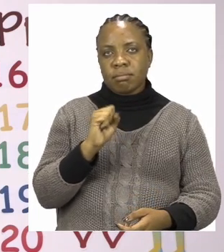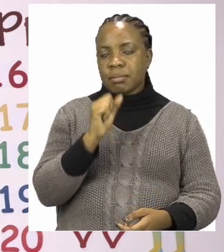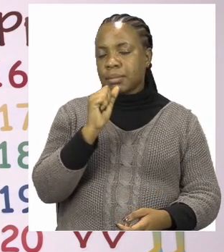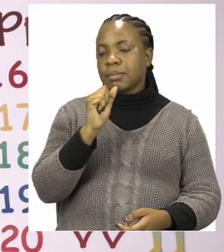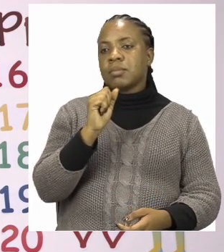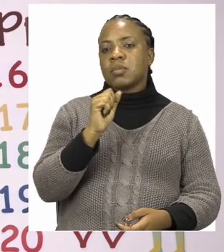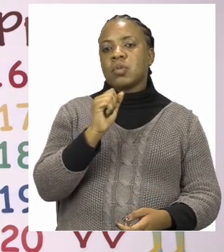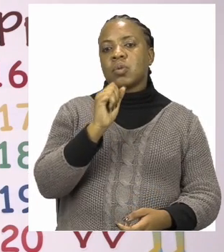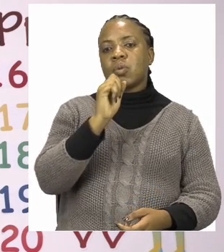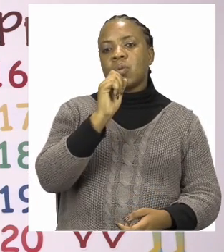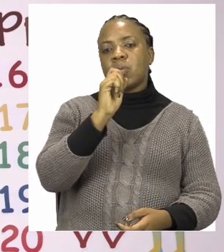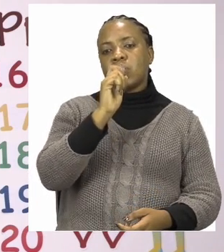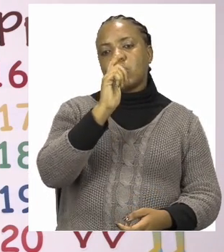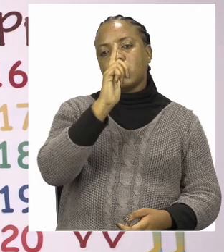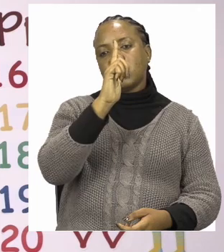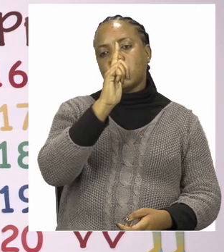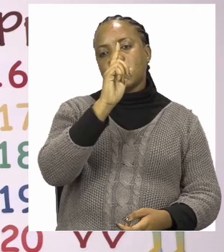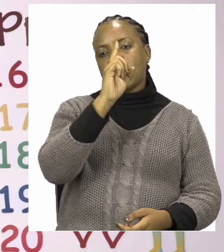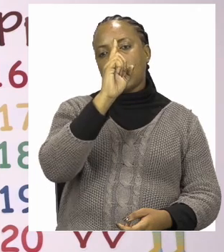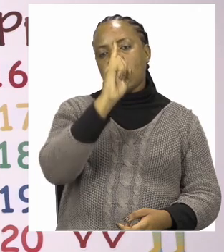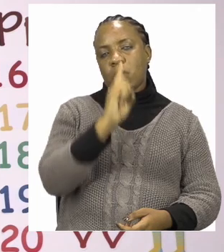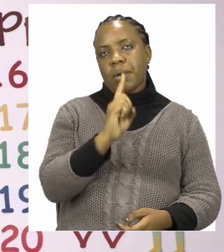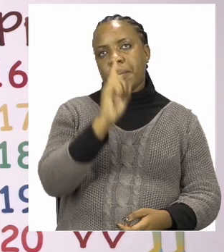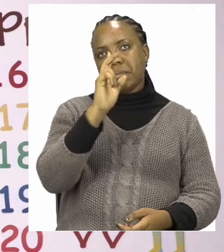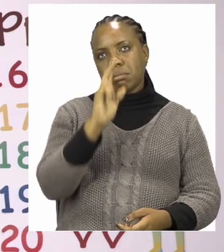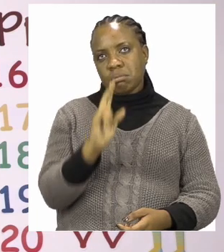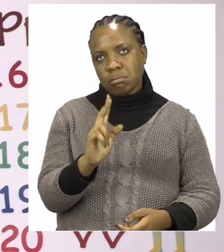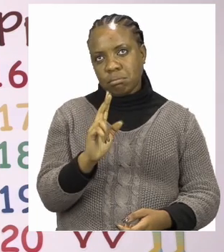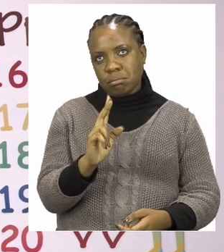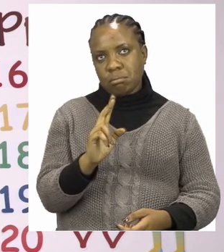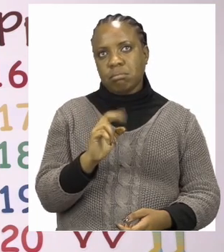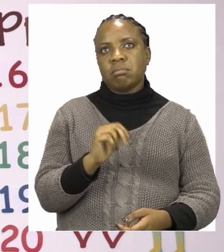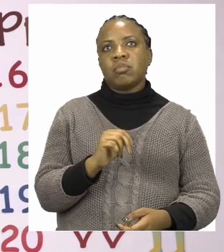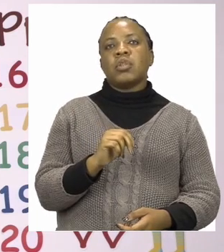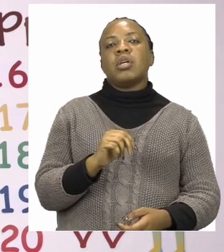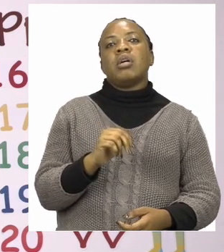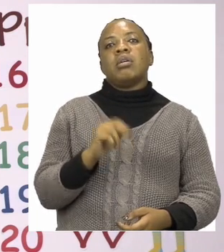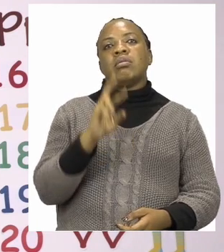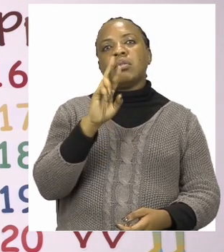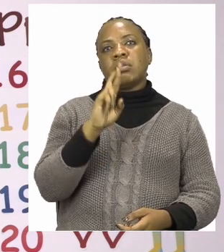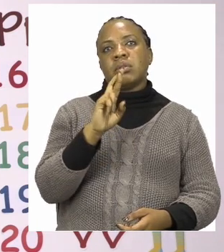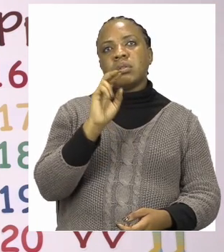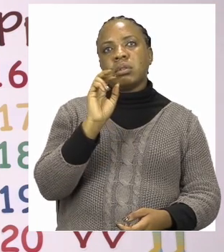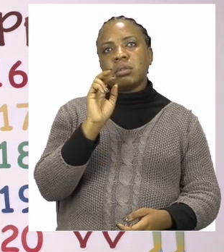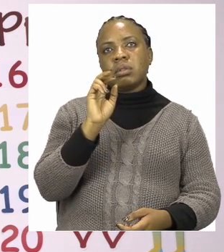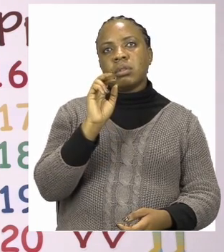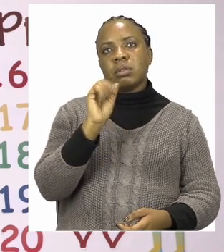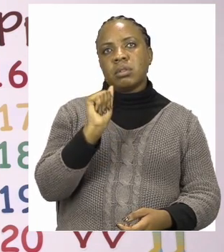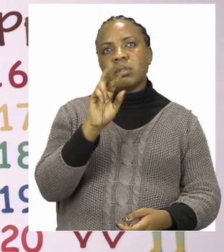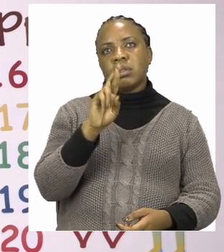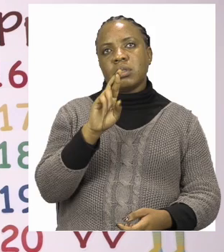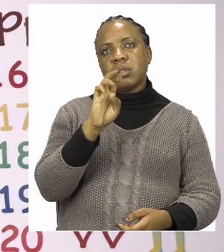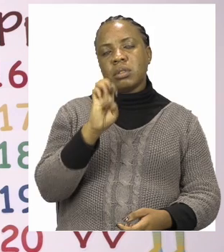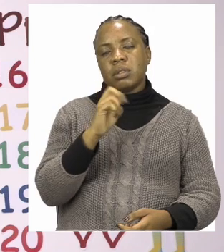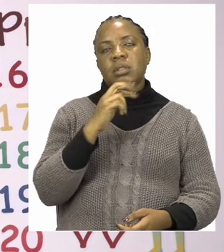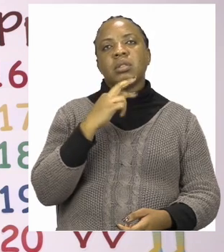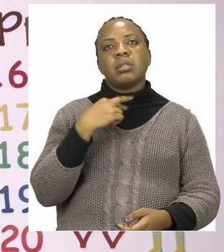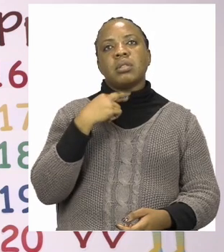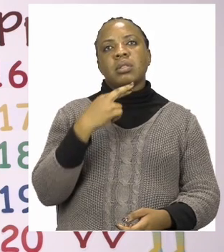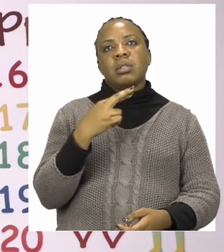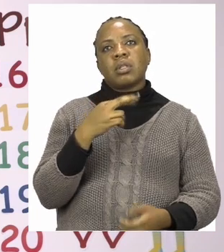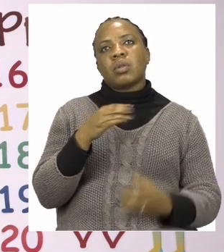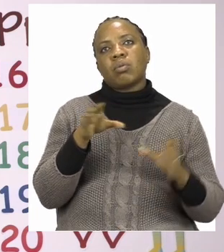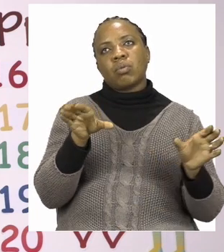person. And then are is for a group of people. So now that we know this, let's now try and